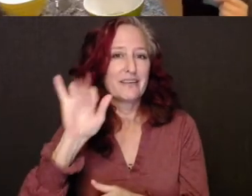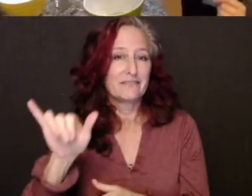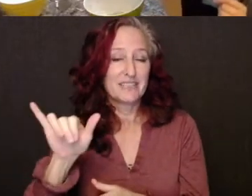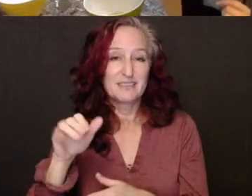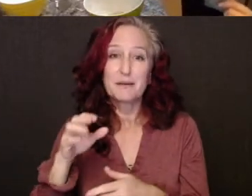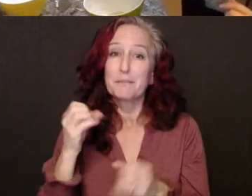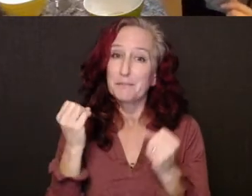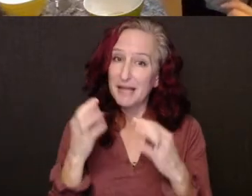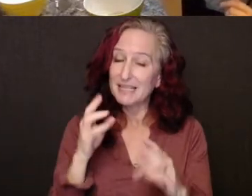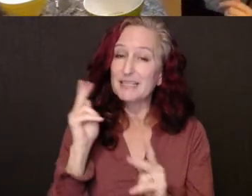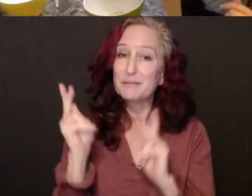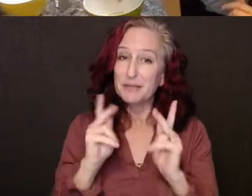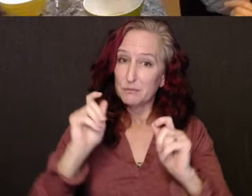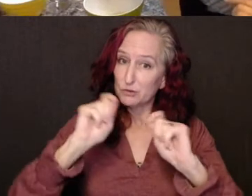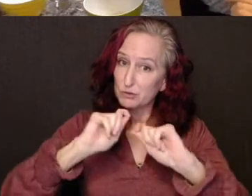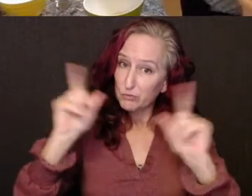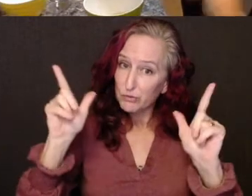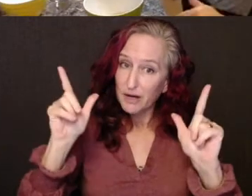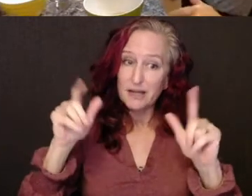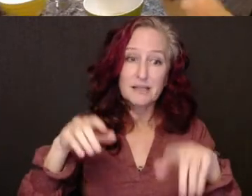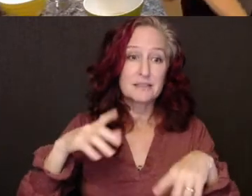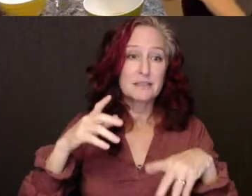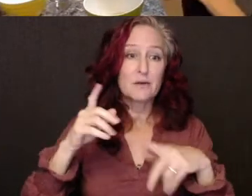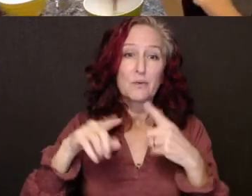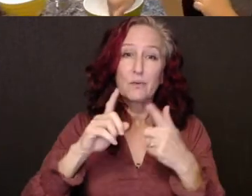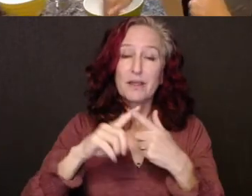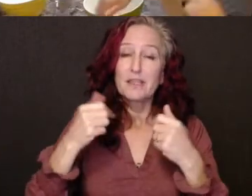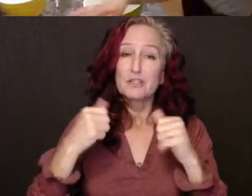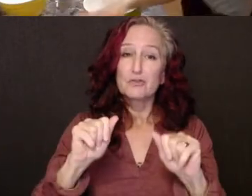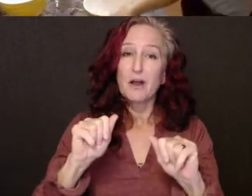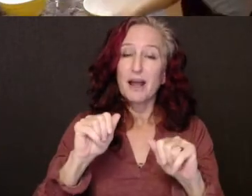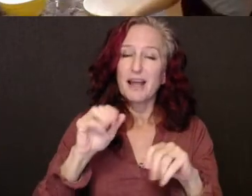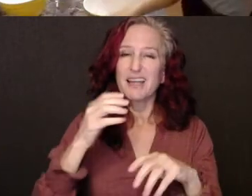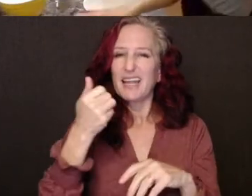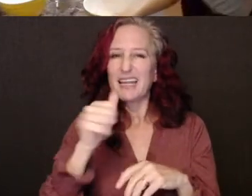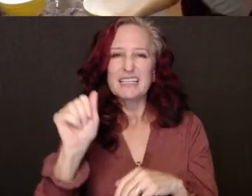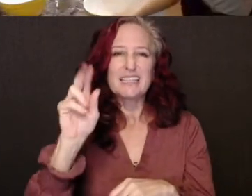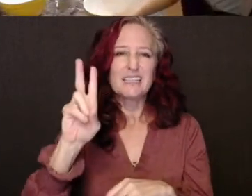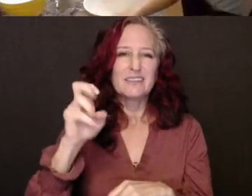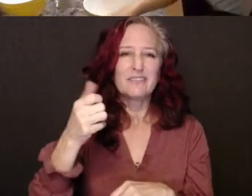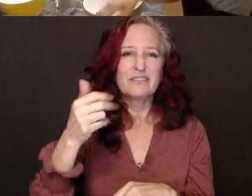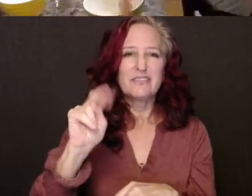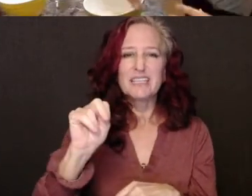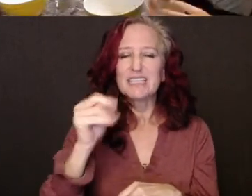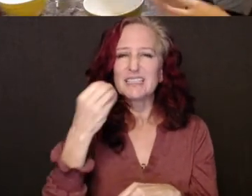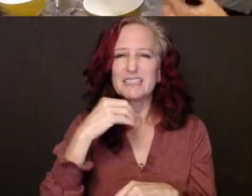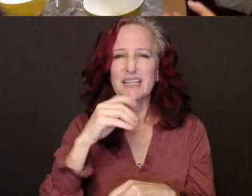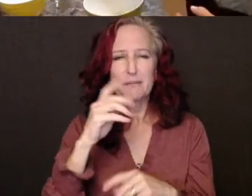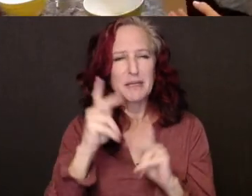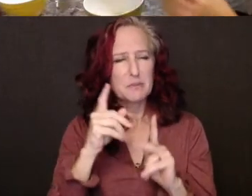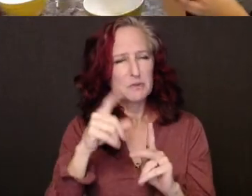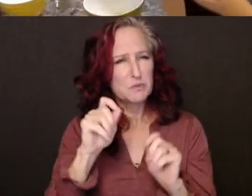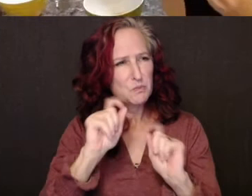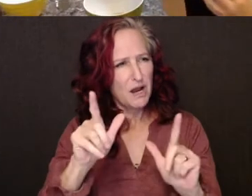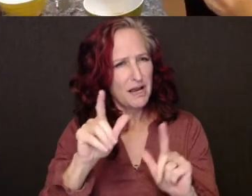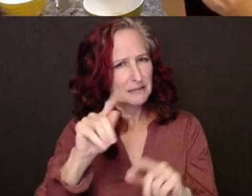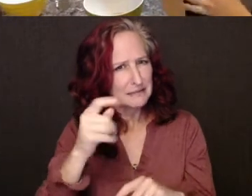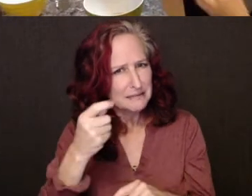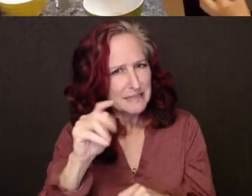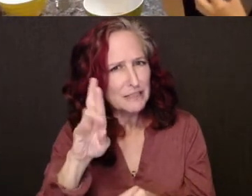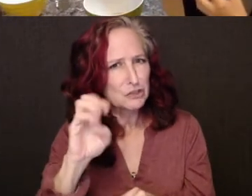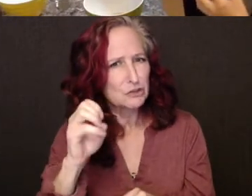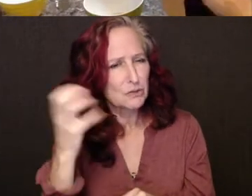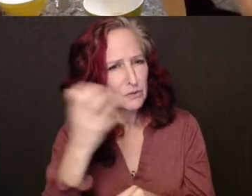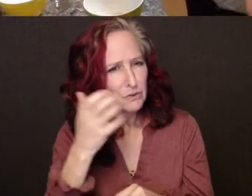slightly. And it will react with the baking soda in the dry ingredients, and that gives it that